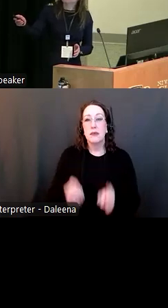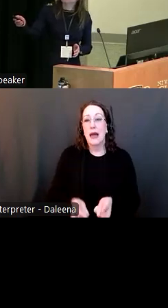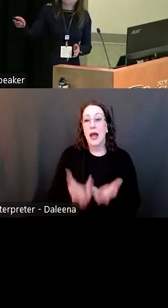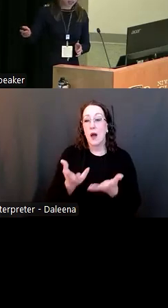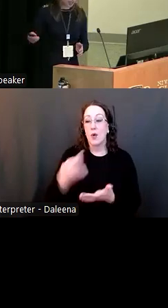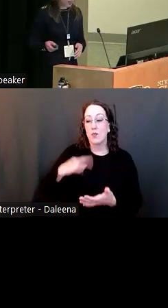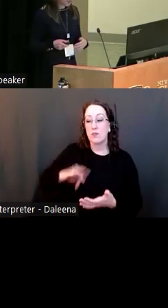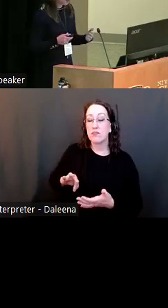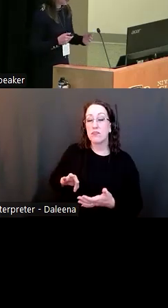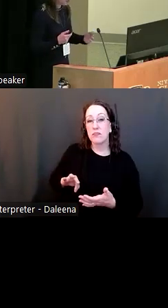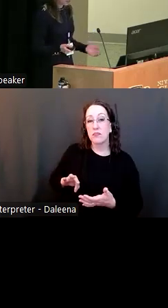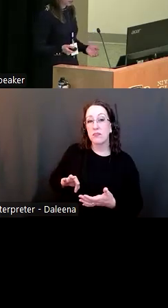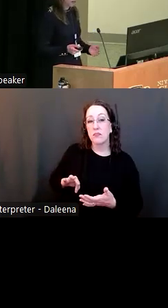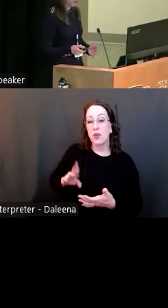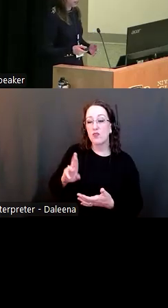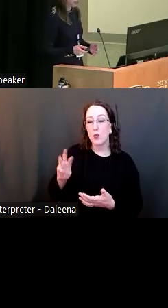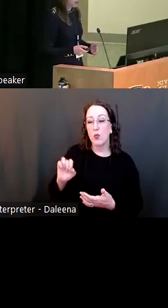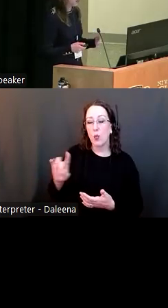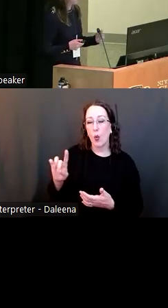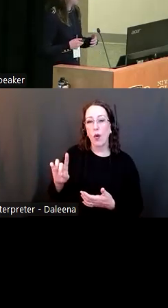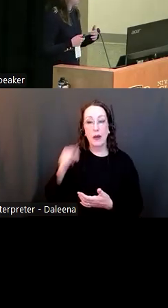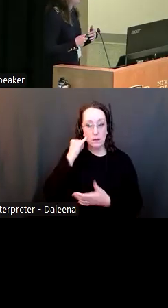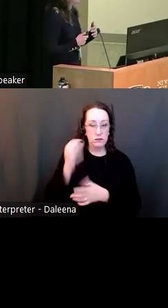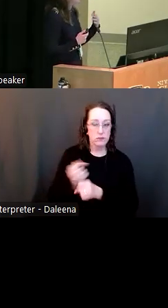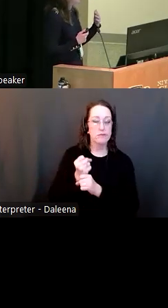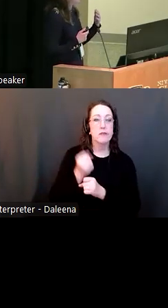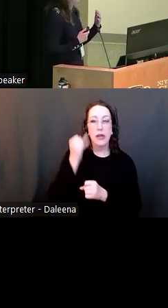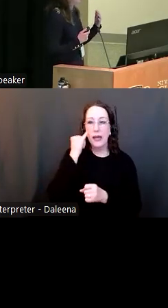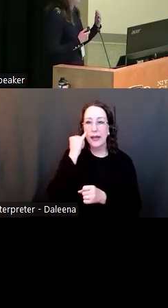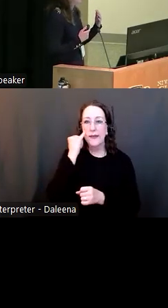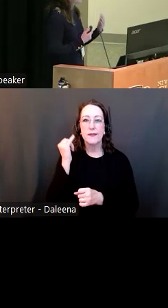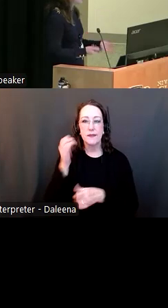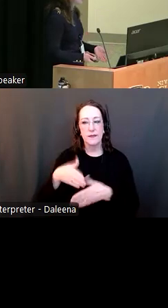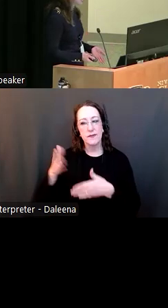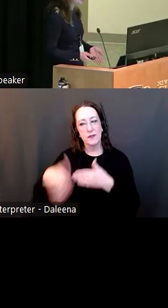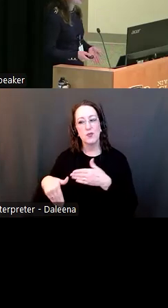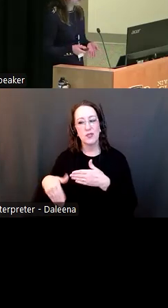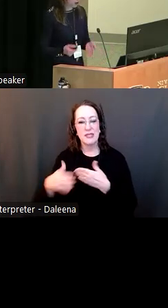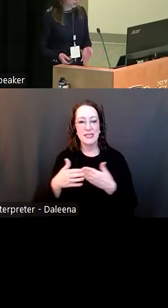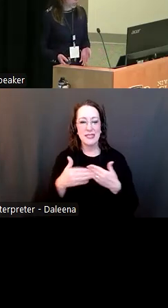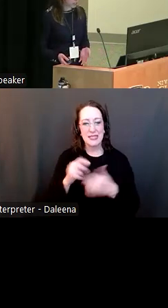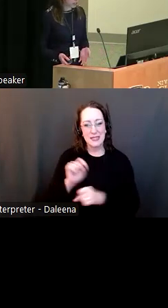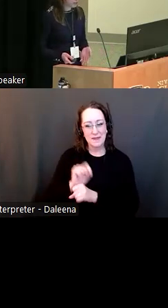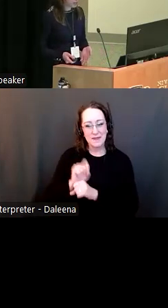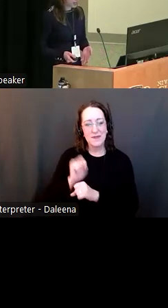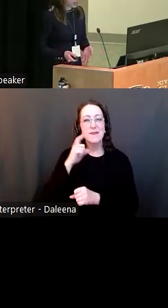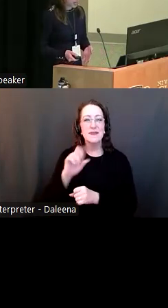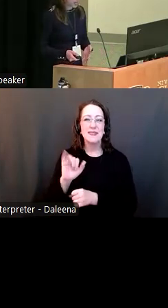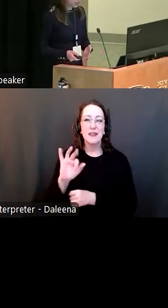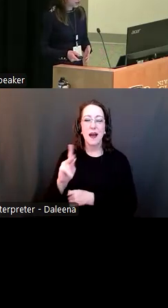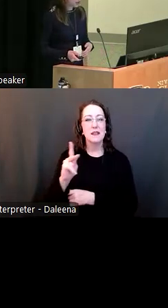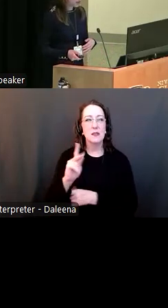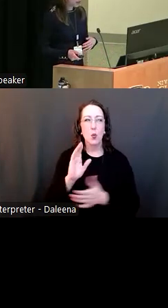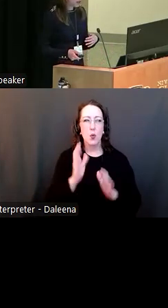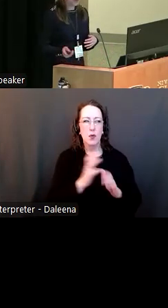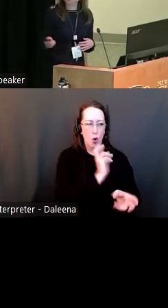reward that they could win if they, complete the easy task or the hard task.